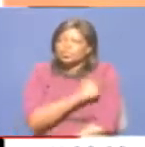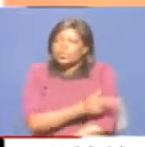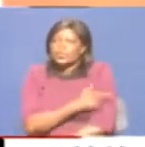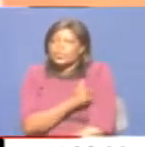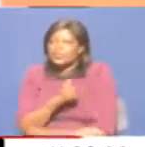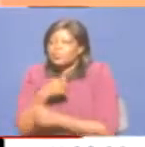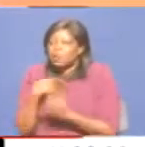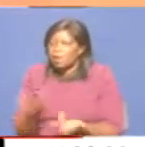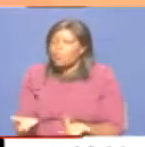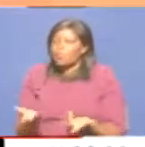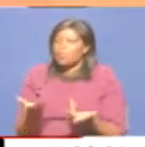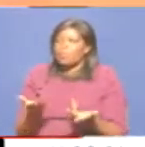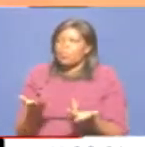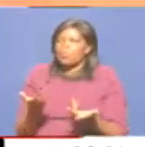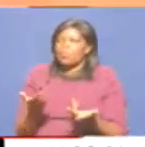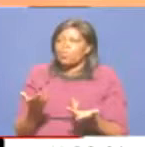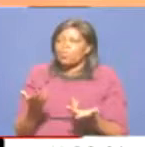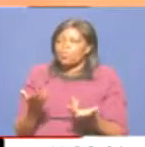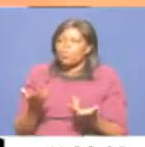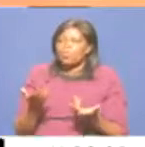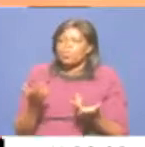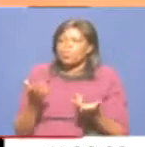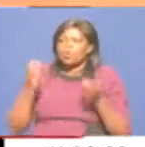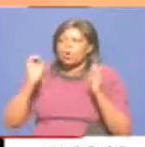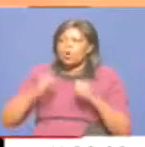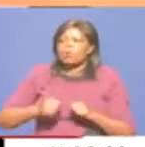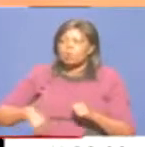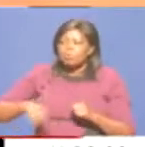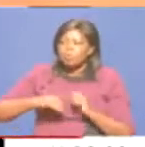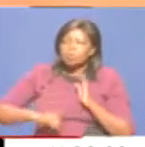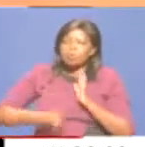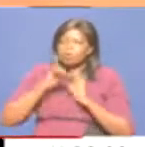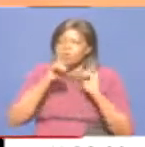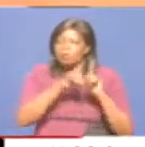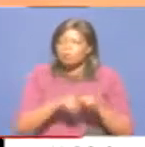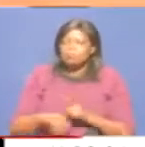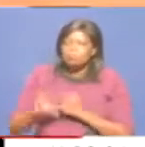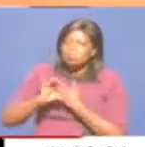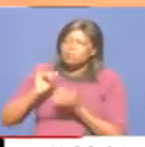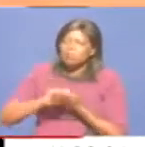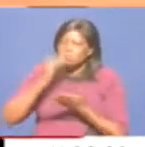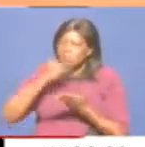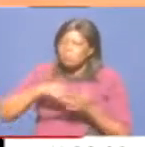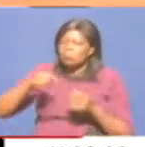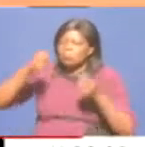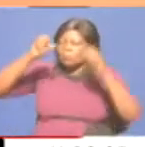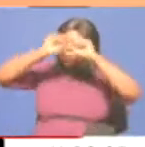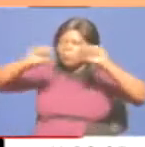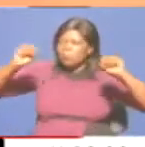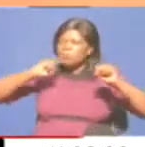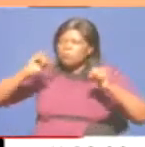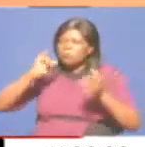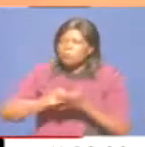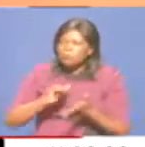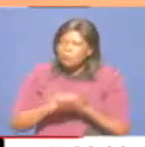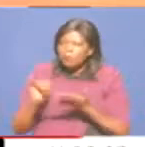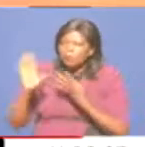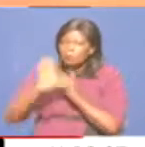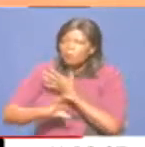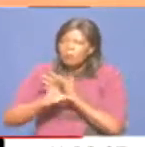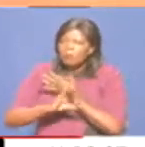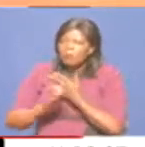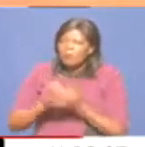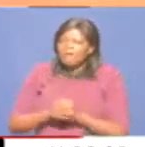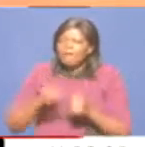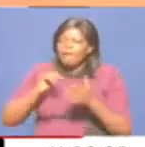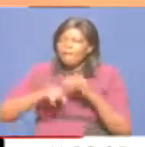How far much can we develop as a country? And that's what the president has been saying. To him, in this country, what is